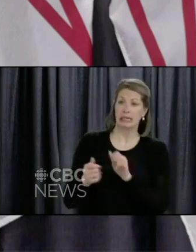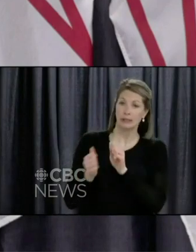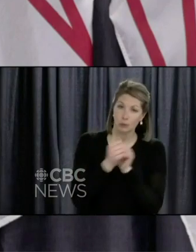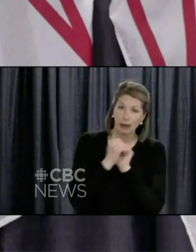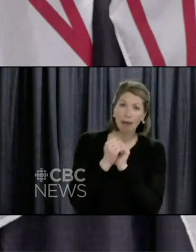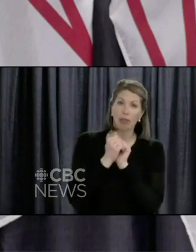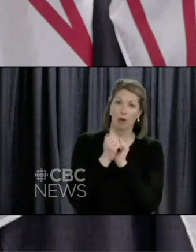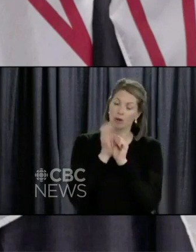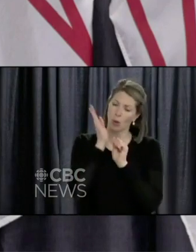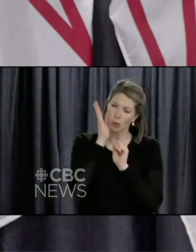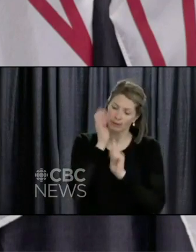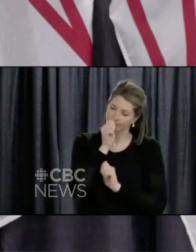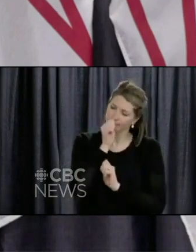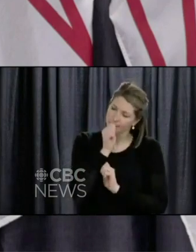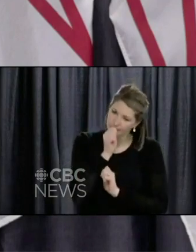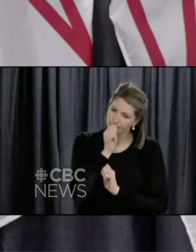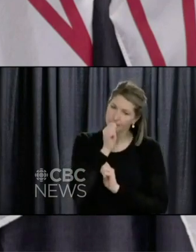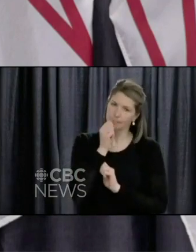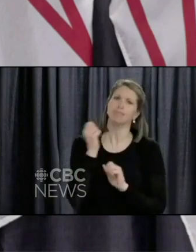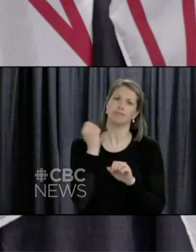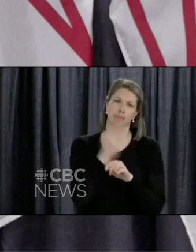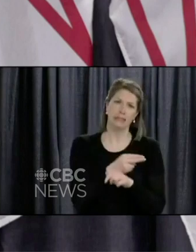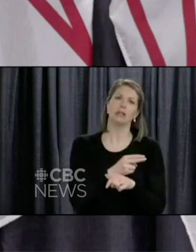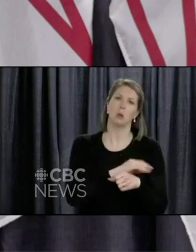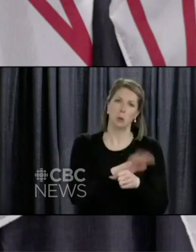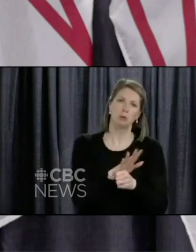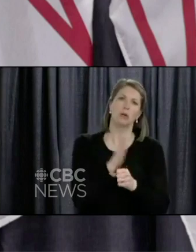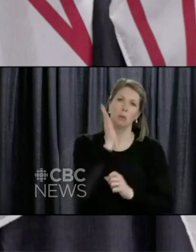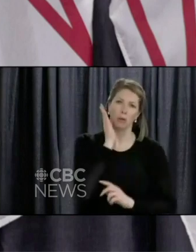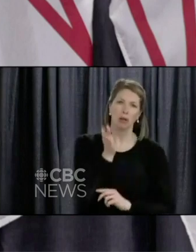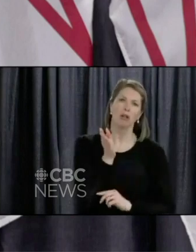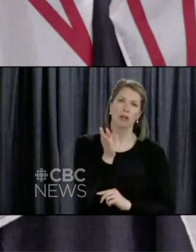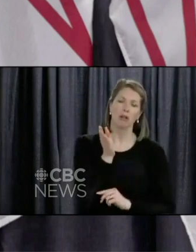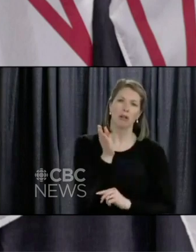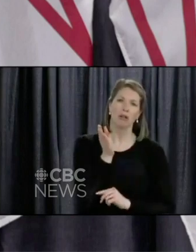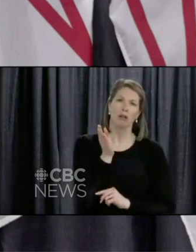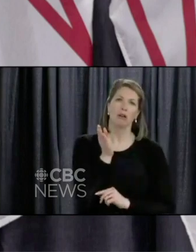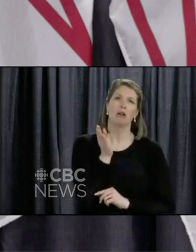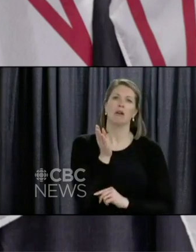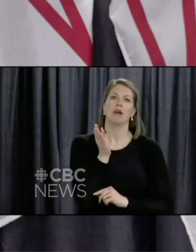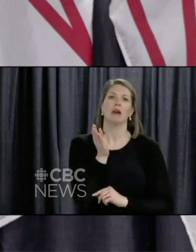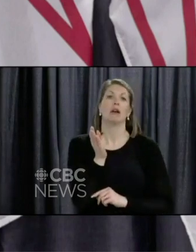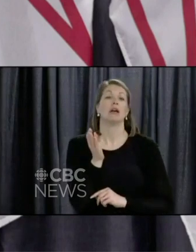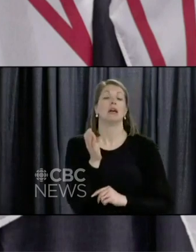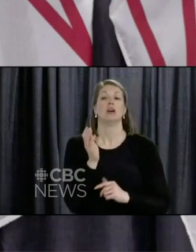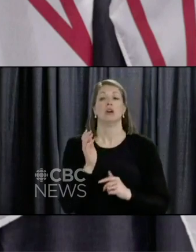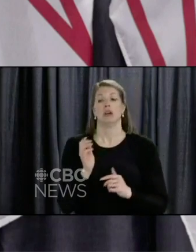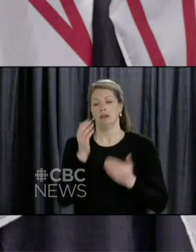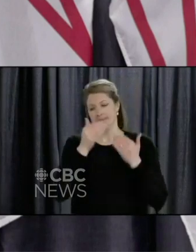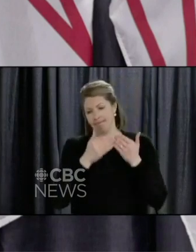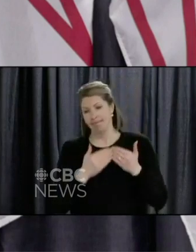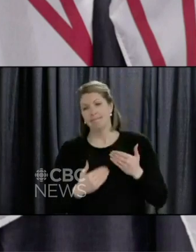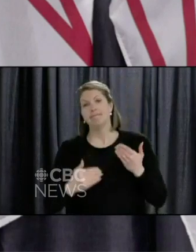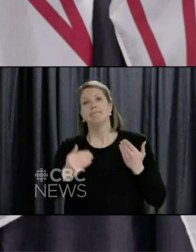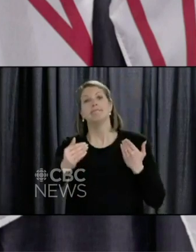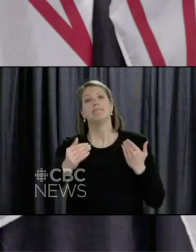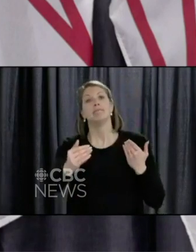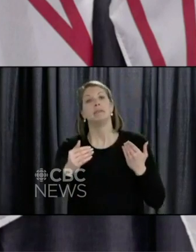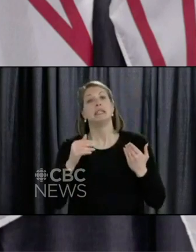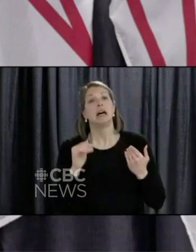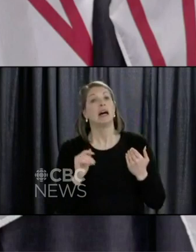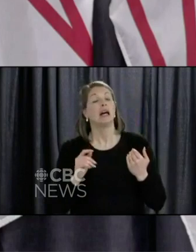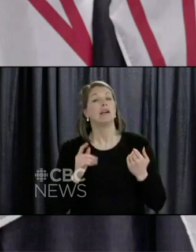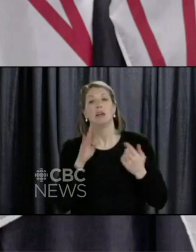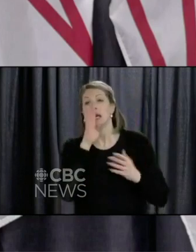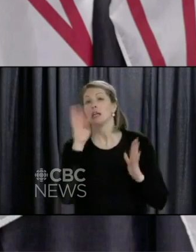together. But in order for us to have any sort of future, we must remain vigilant and not let up.